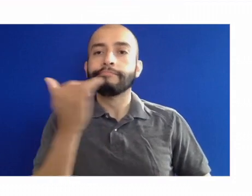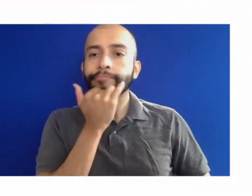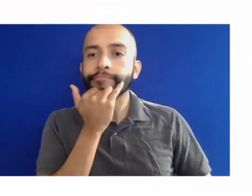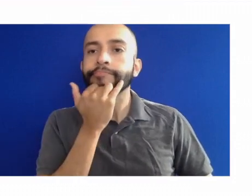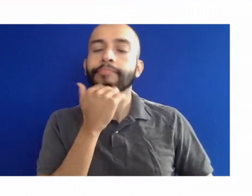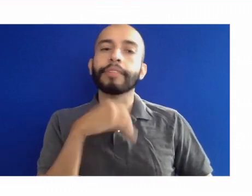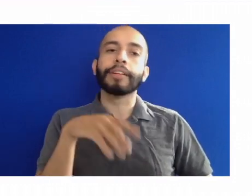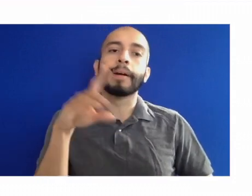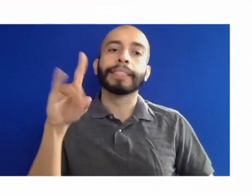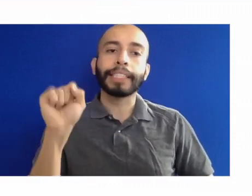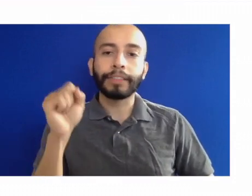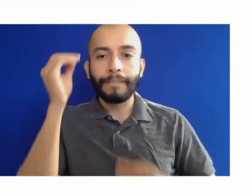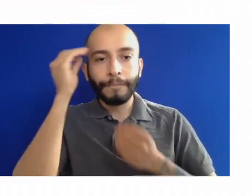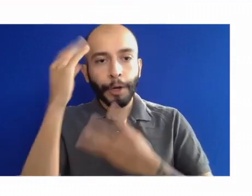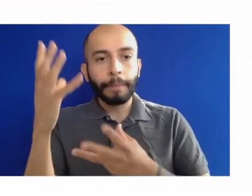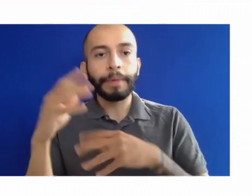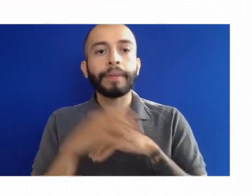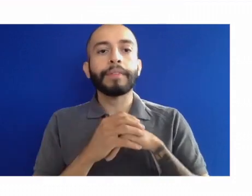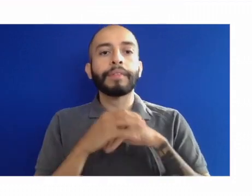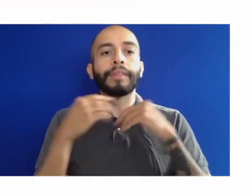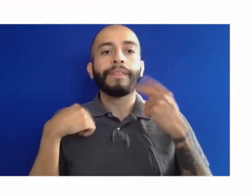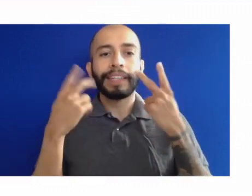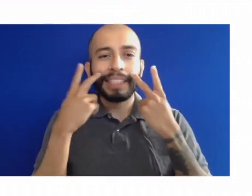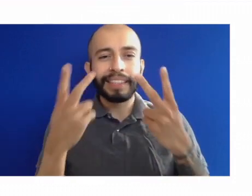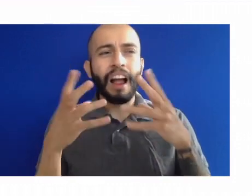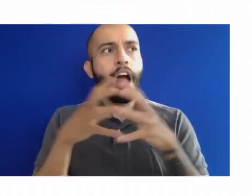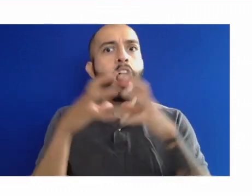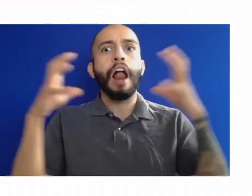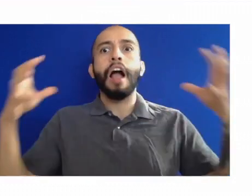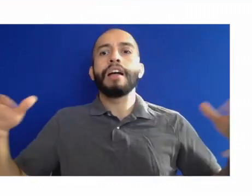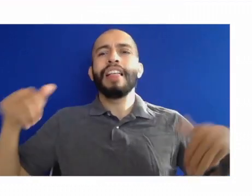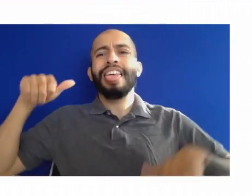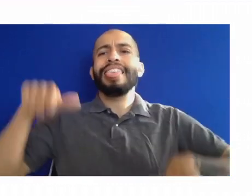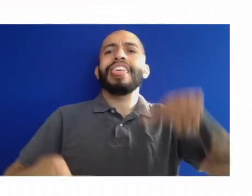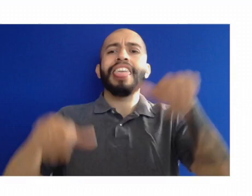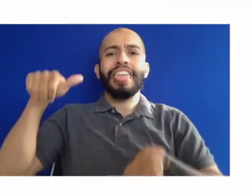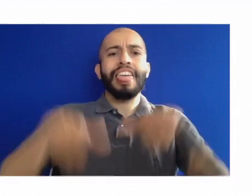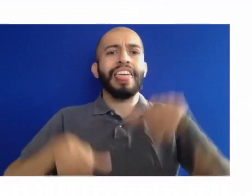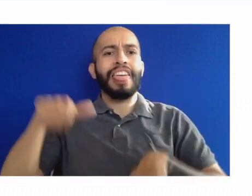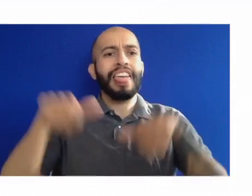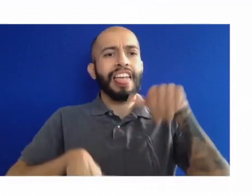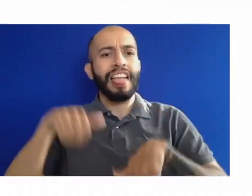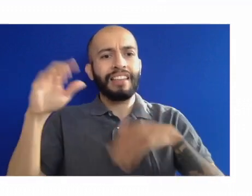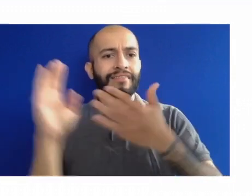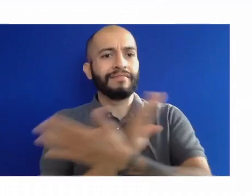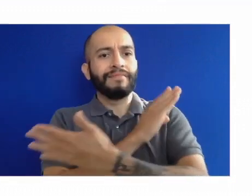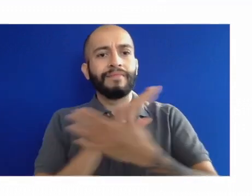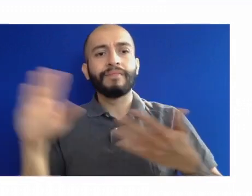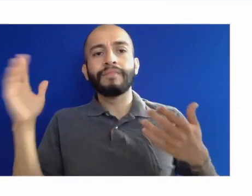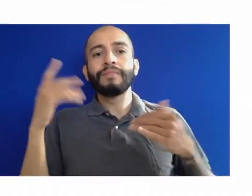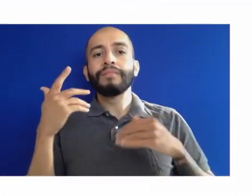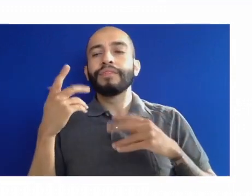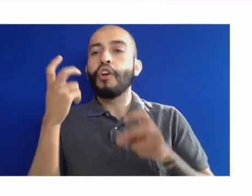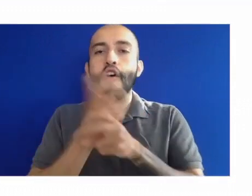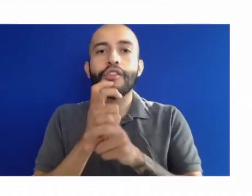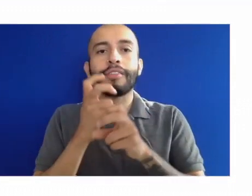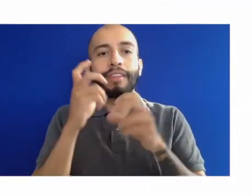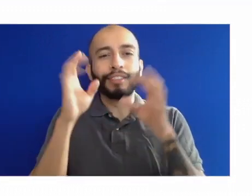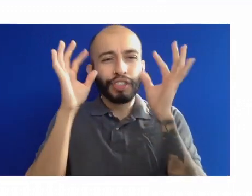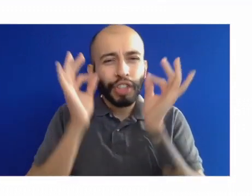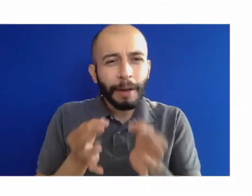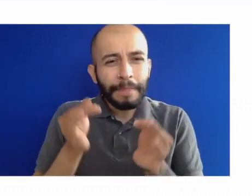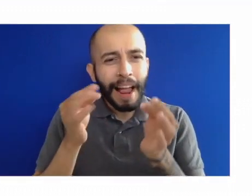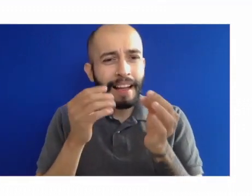why someone is not getting vaccinated. Is it all about mis and disinformation? But we can still see